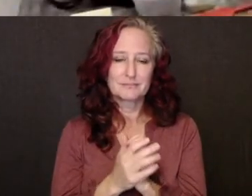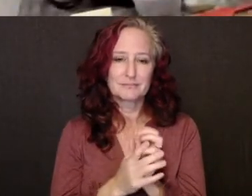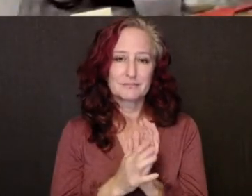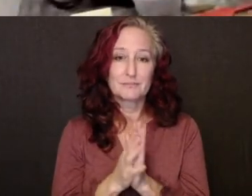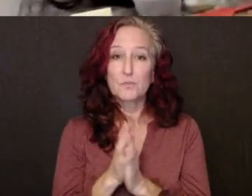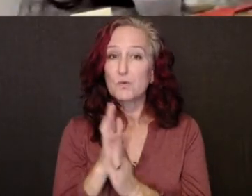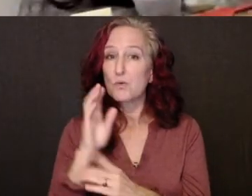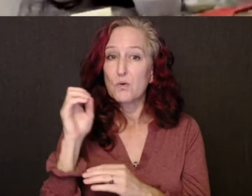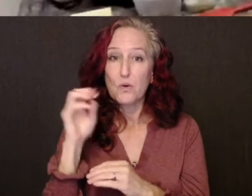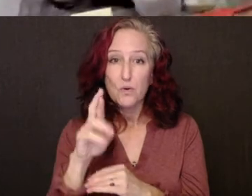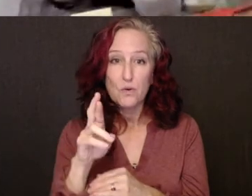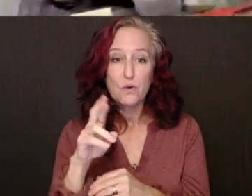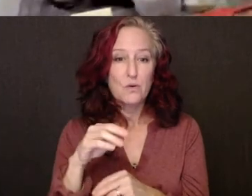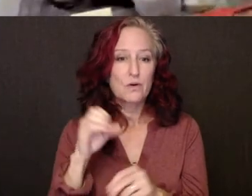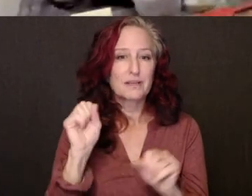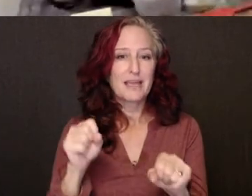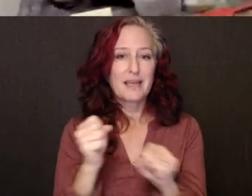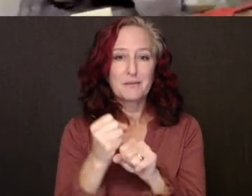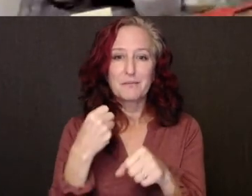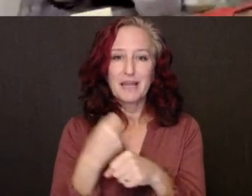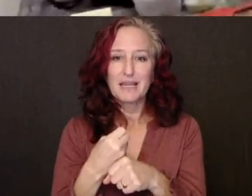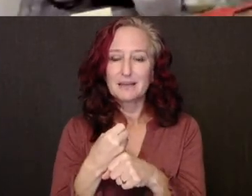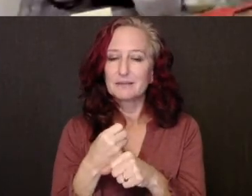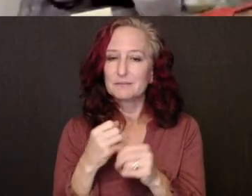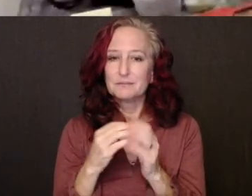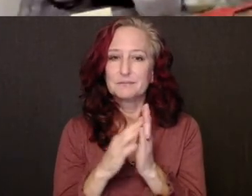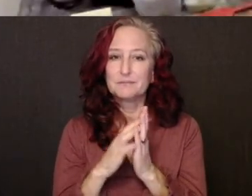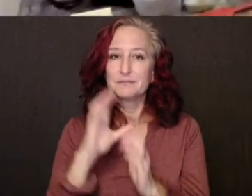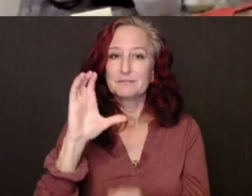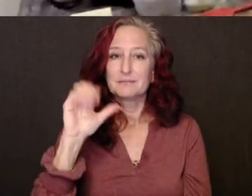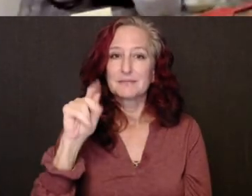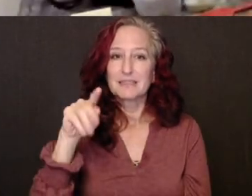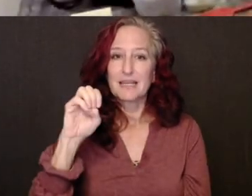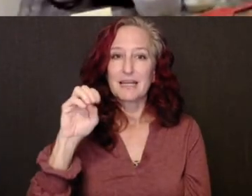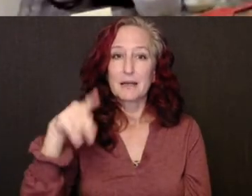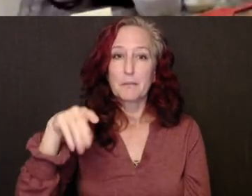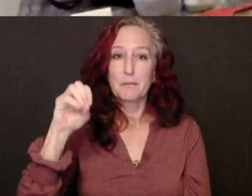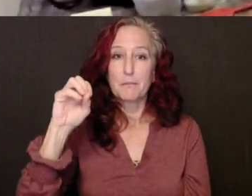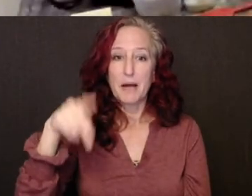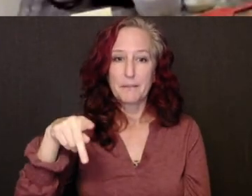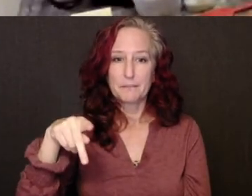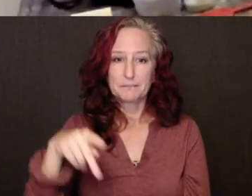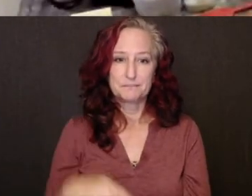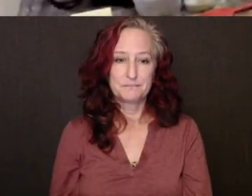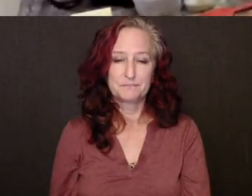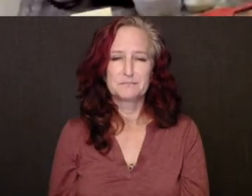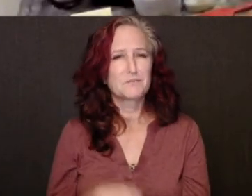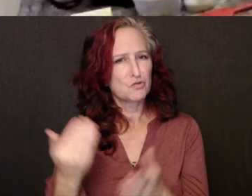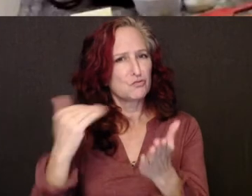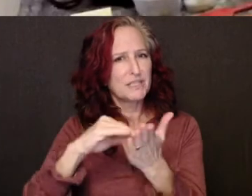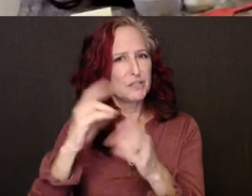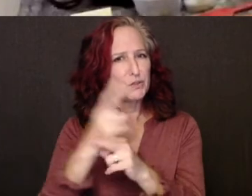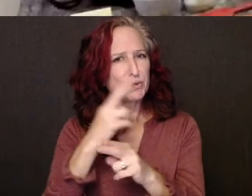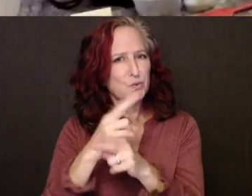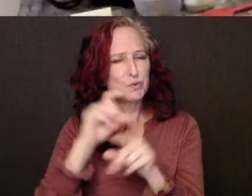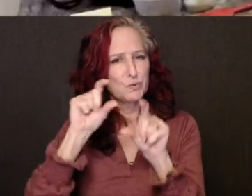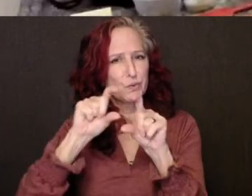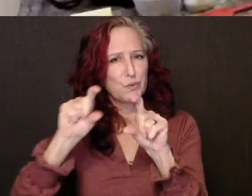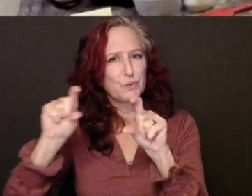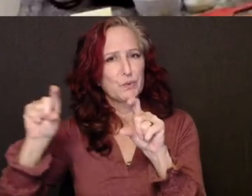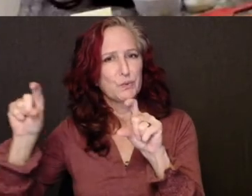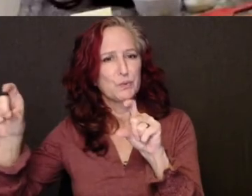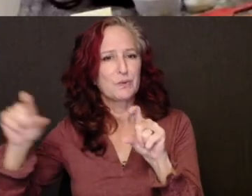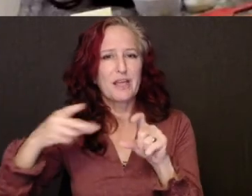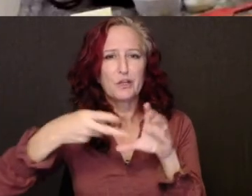with these, maybe cook up some apples or something and make a little cake jar. That is super tasty. I've done that before